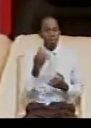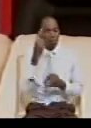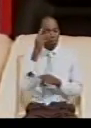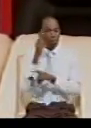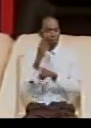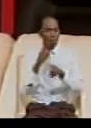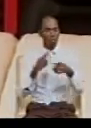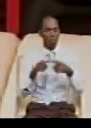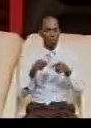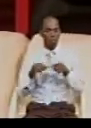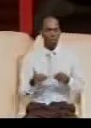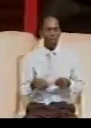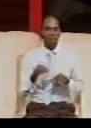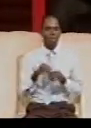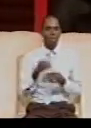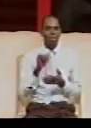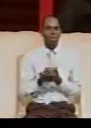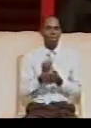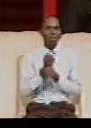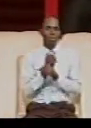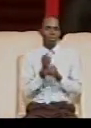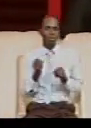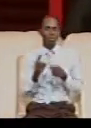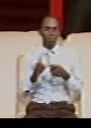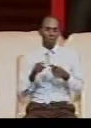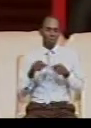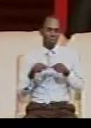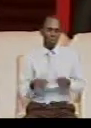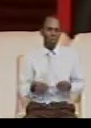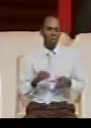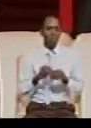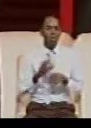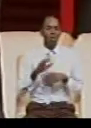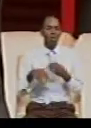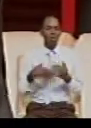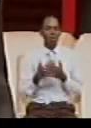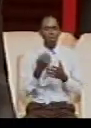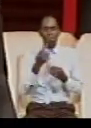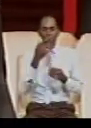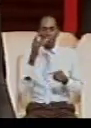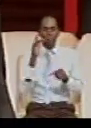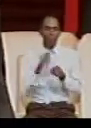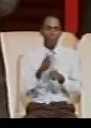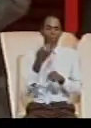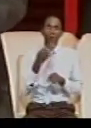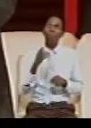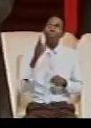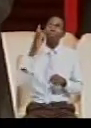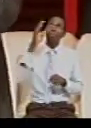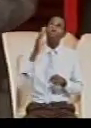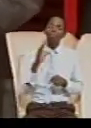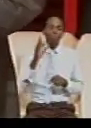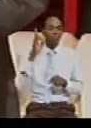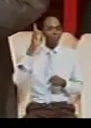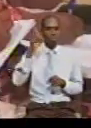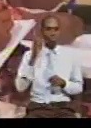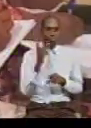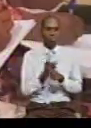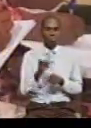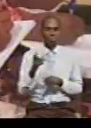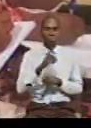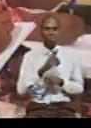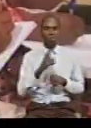that salvation and to abide in all the promises of God, he gives you strengthening